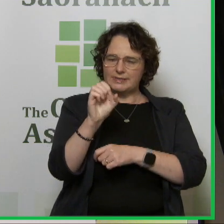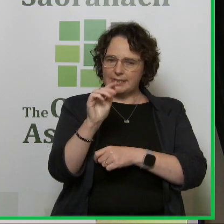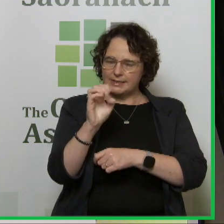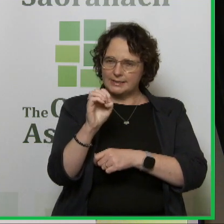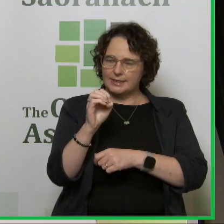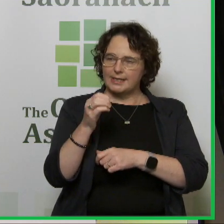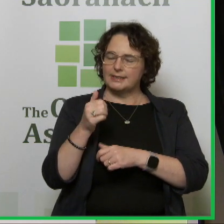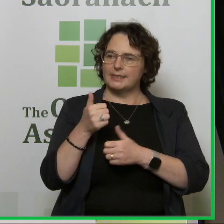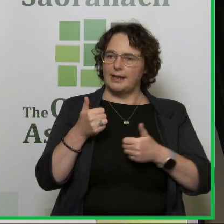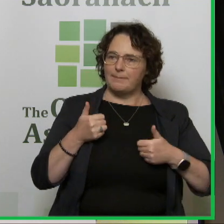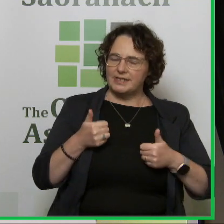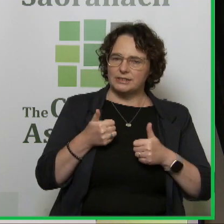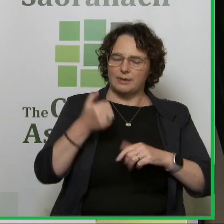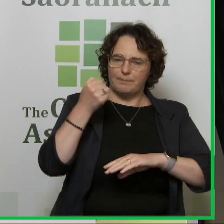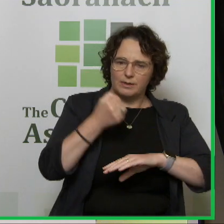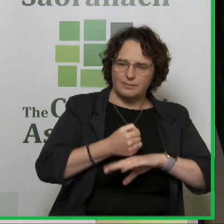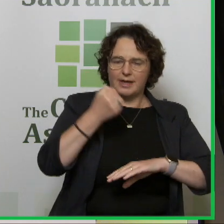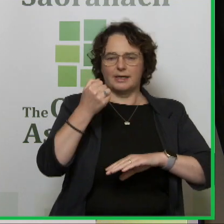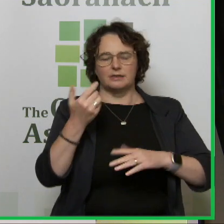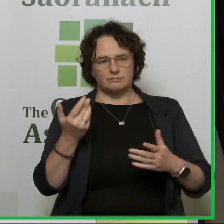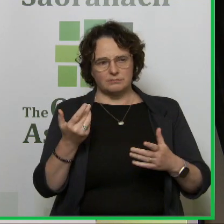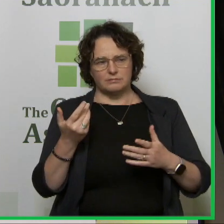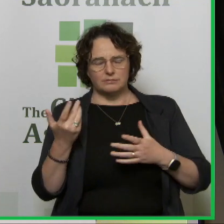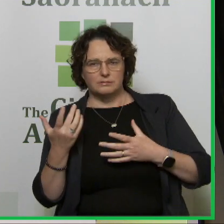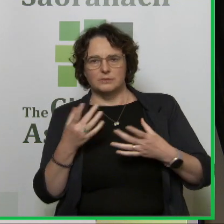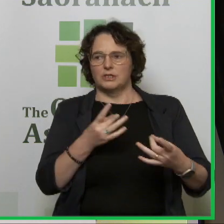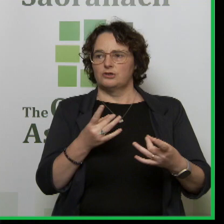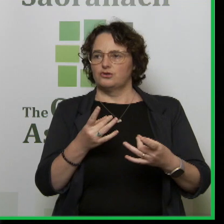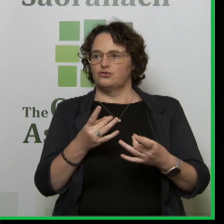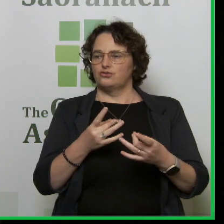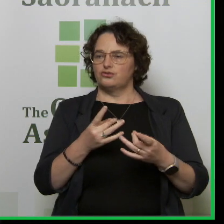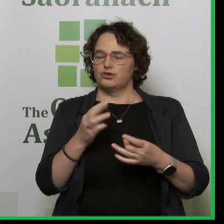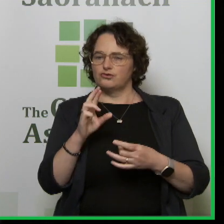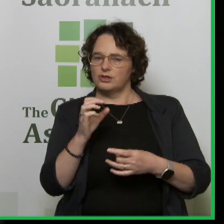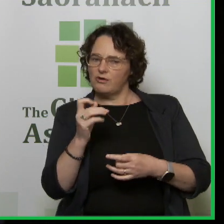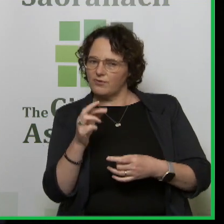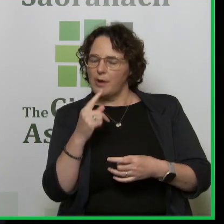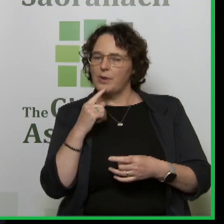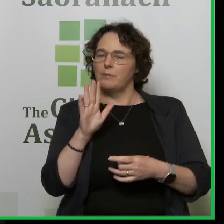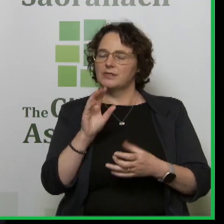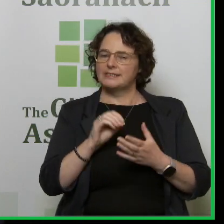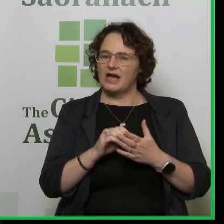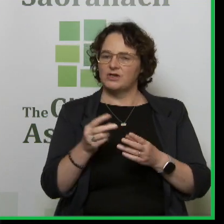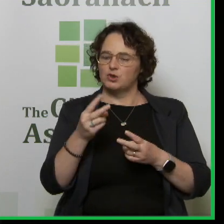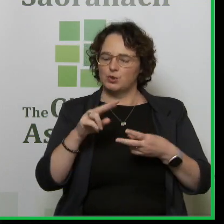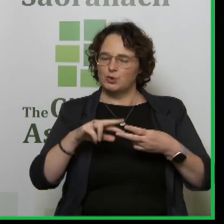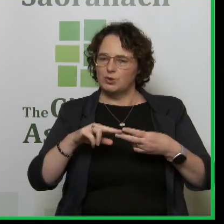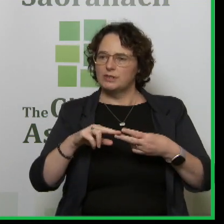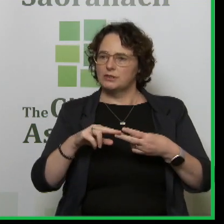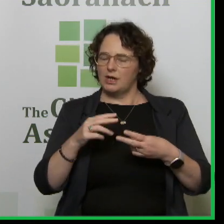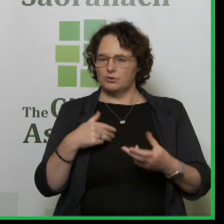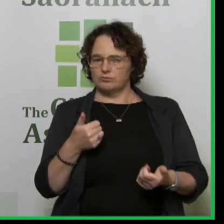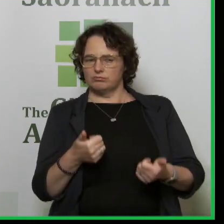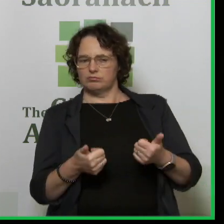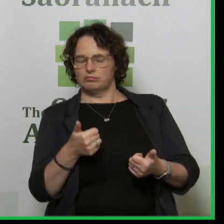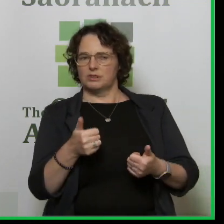bounce back, it's the capacity to do better than expected, it's the capacity to recover. But two conditions need to be there in order to judge resilience.